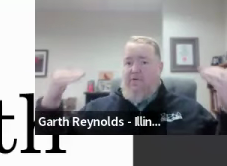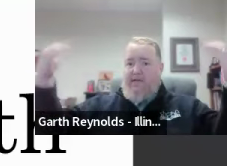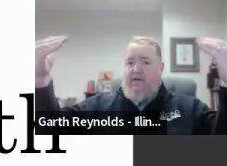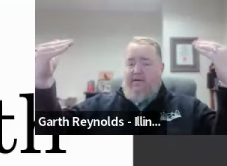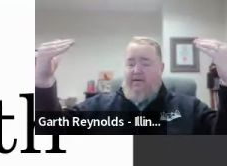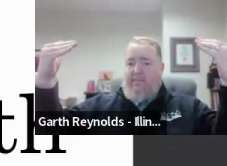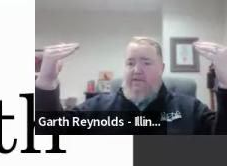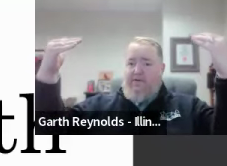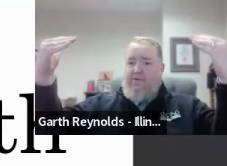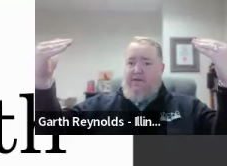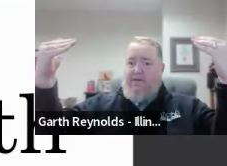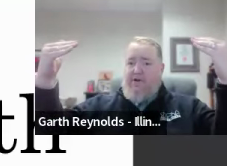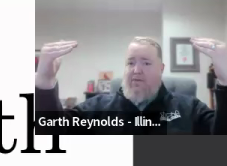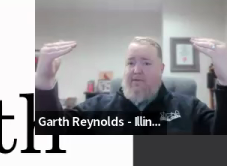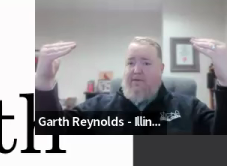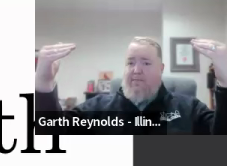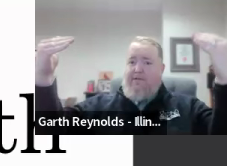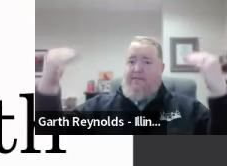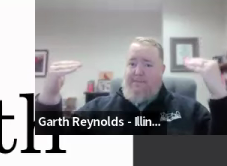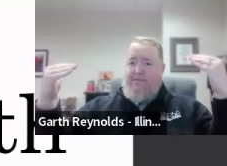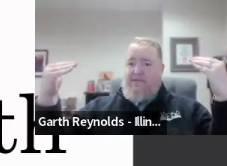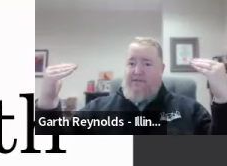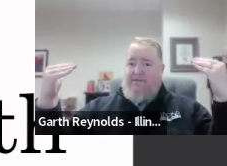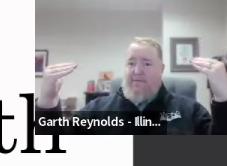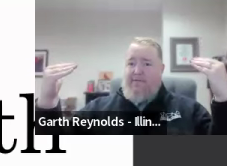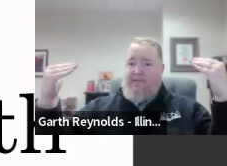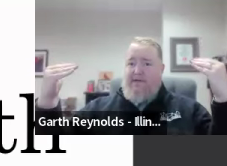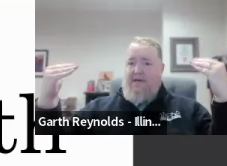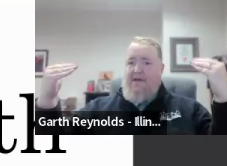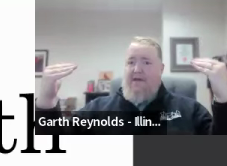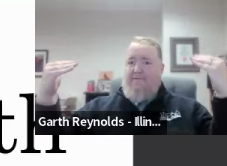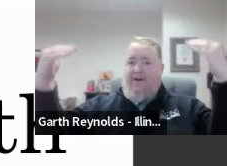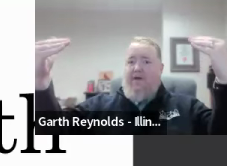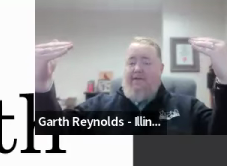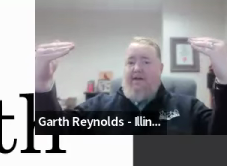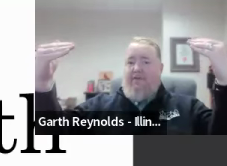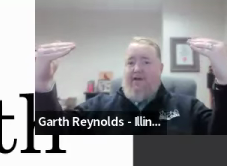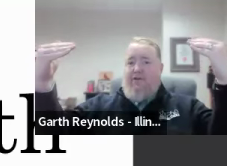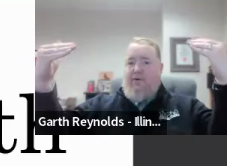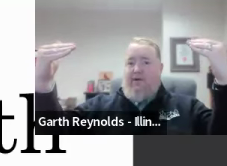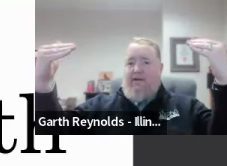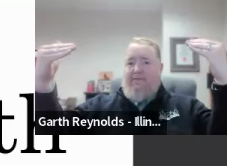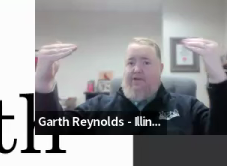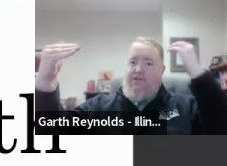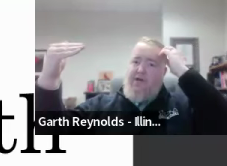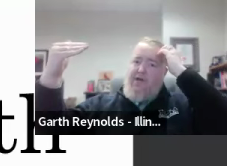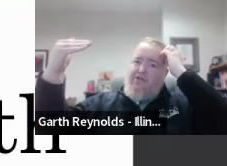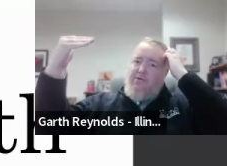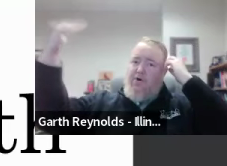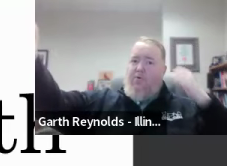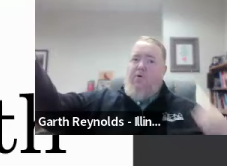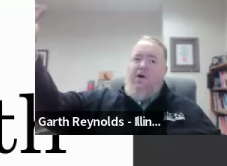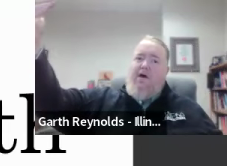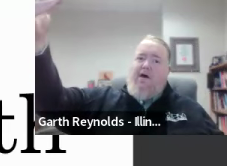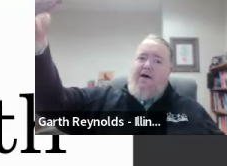up to the wholesaler. But to the wholesaler's argument, they're put in the same position as the pharmacy. If they don't have any regulatory leverage